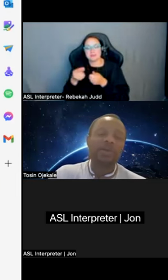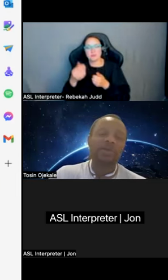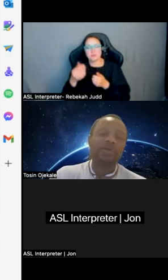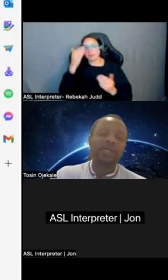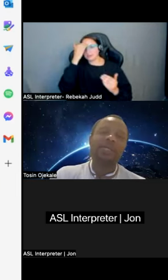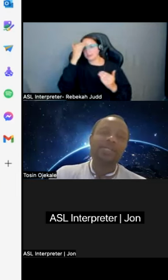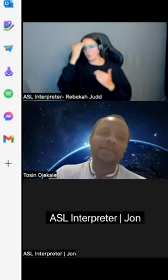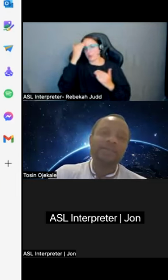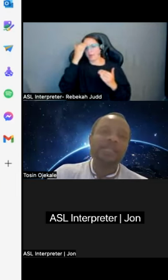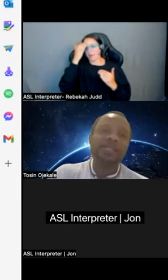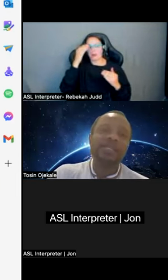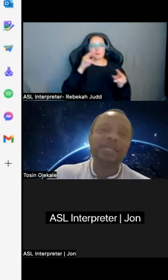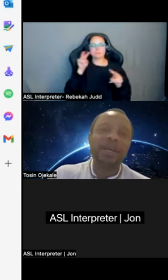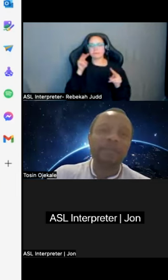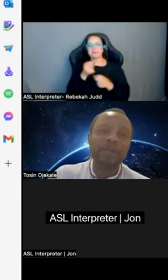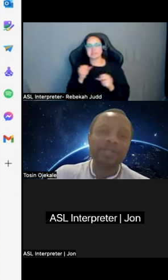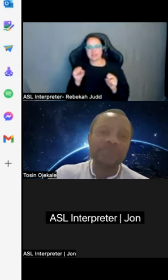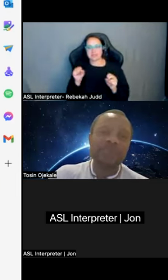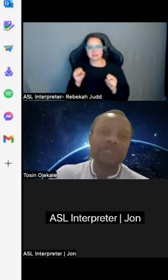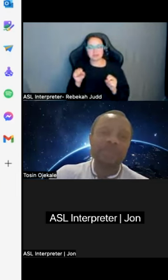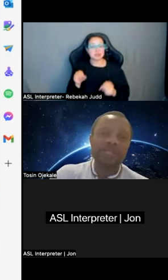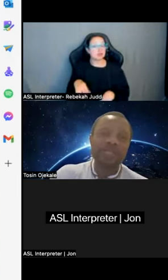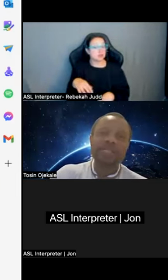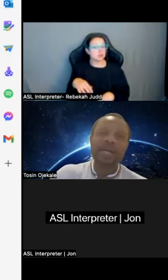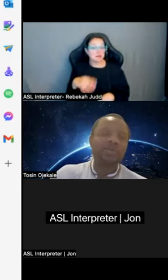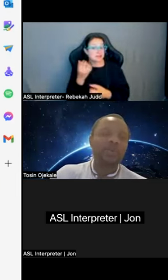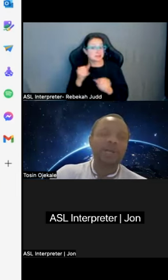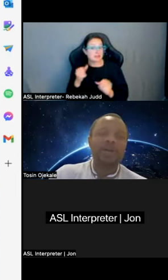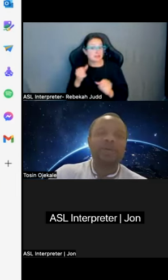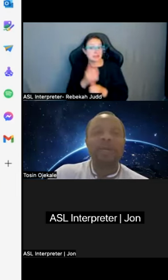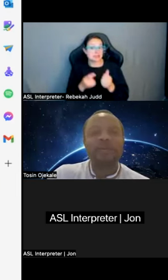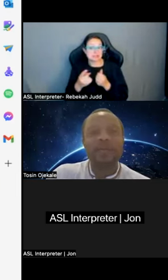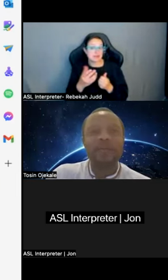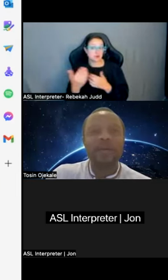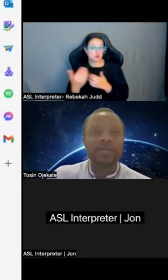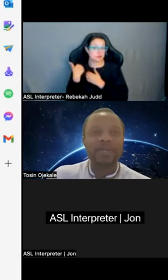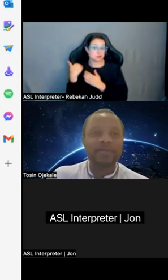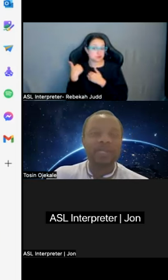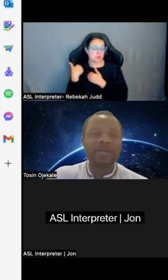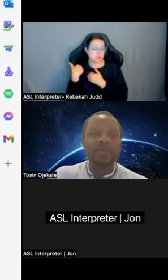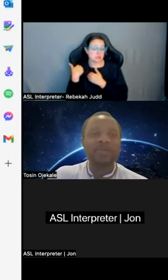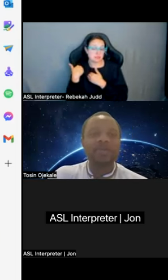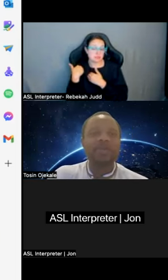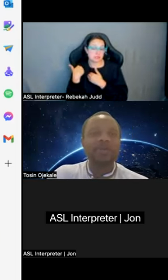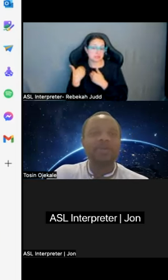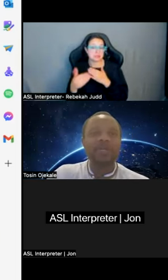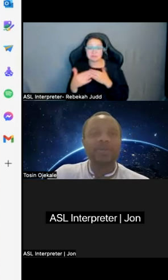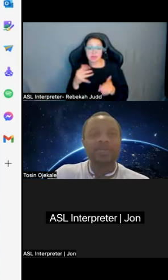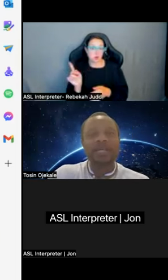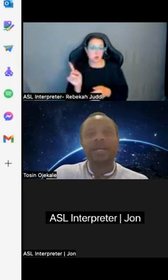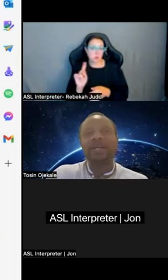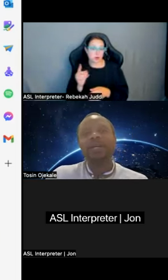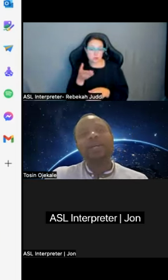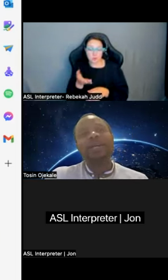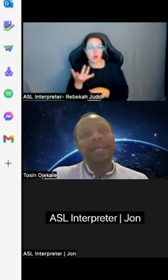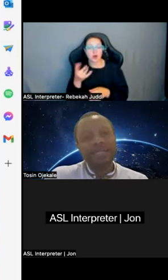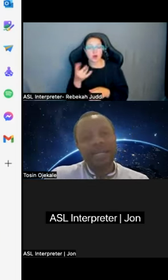intentionally because safety is everybody's responsibility at work or wherever you find yourself. So it's something you must always